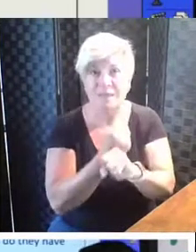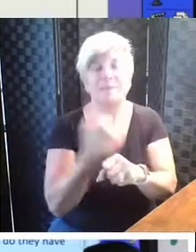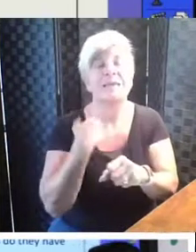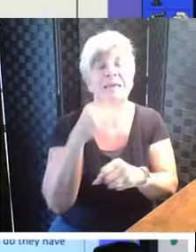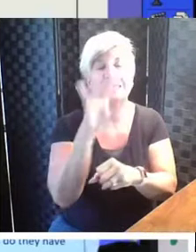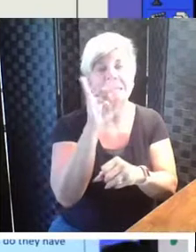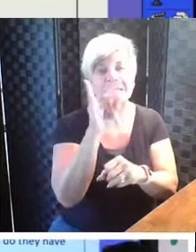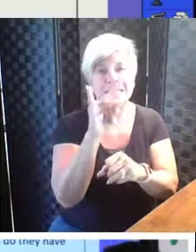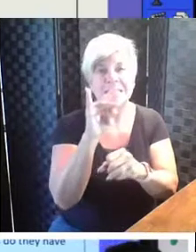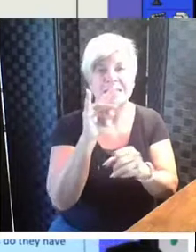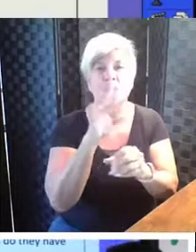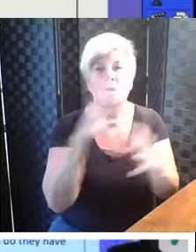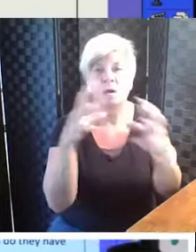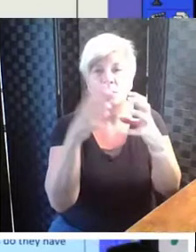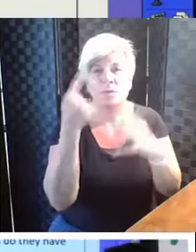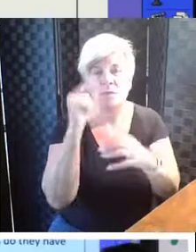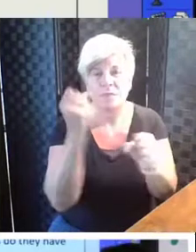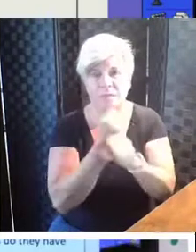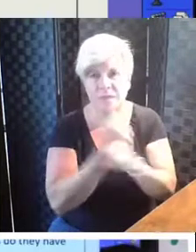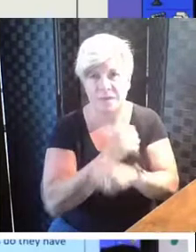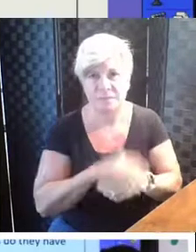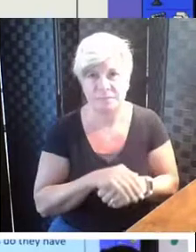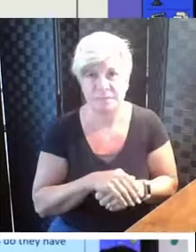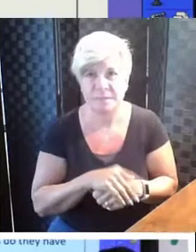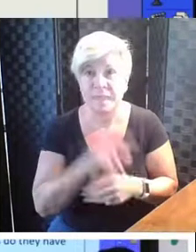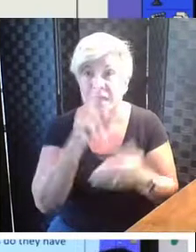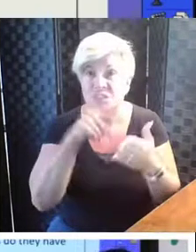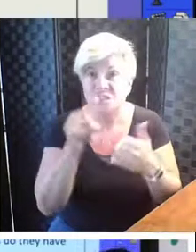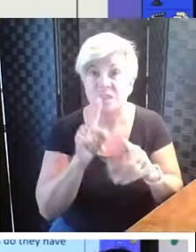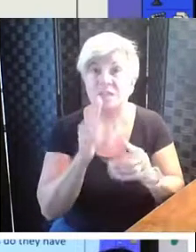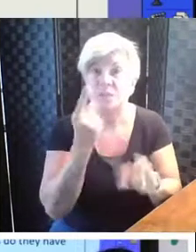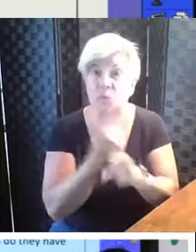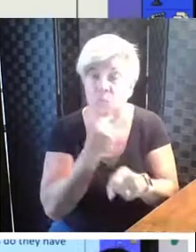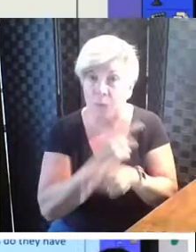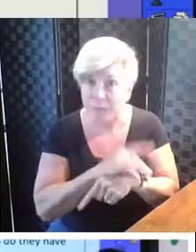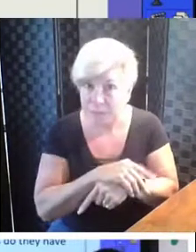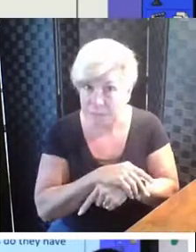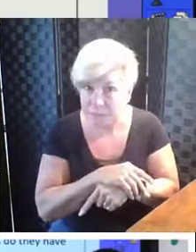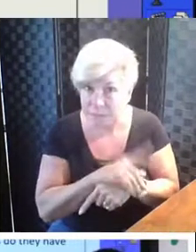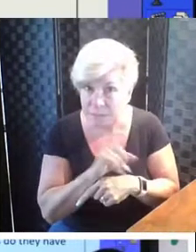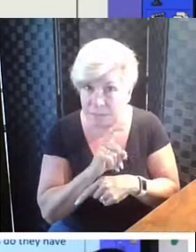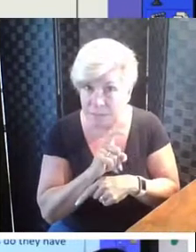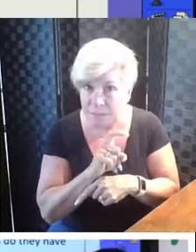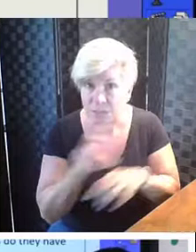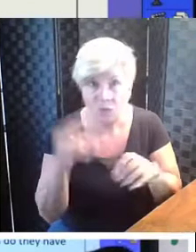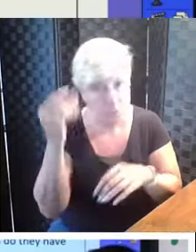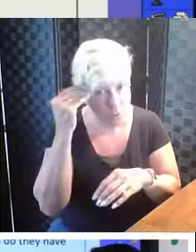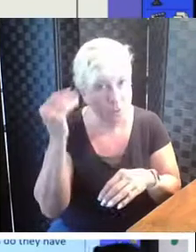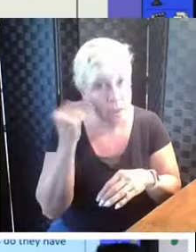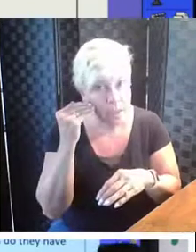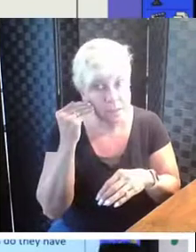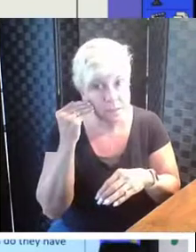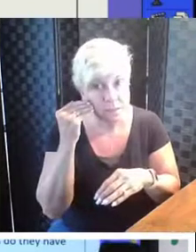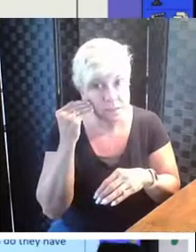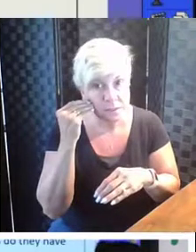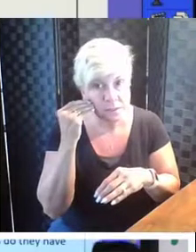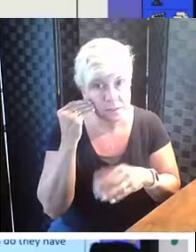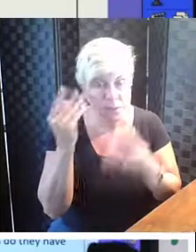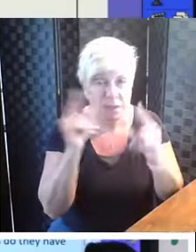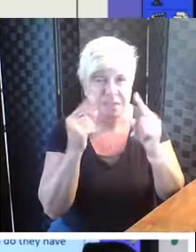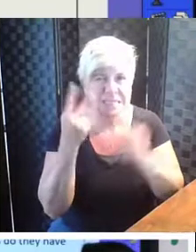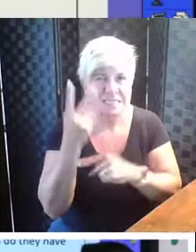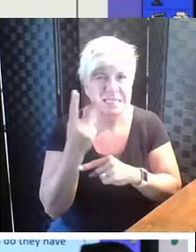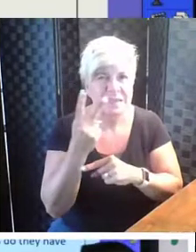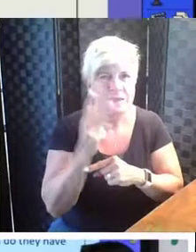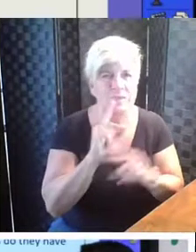fight. The last thing we're going to do is check and see if our answer is reasonable. And this is something you can do in your head. We want to